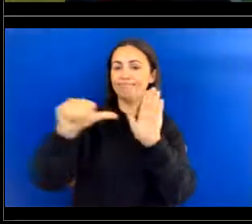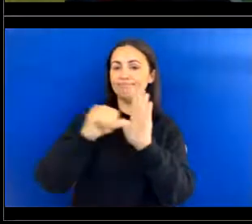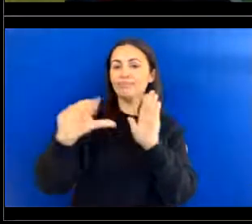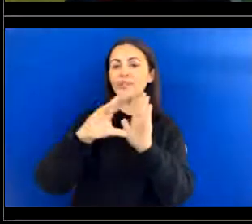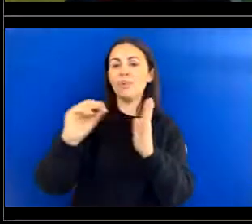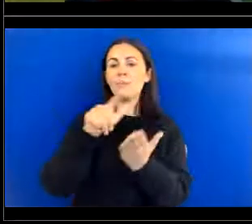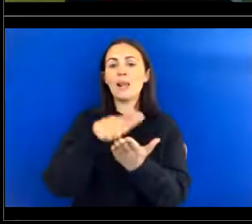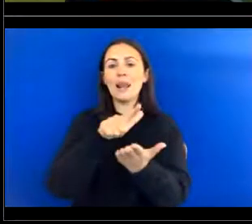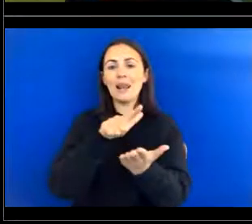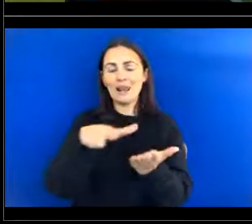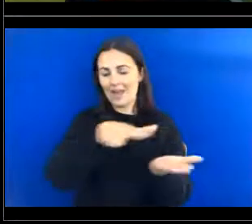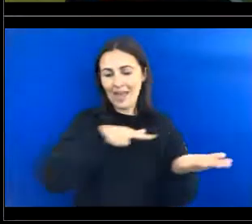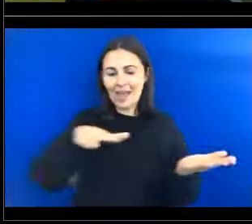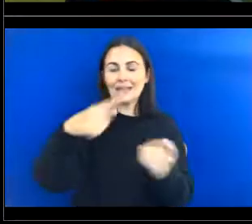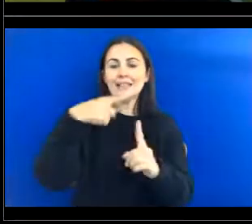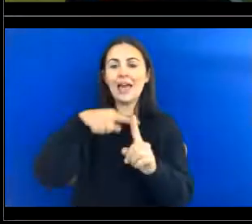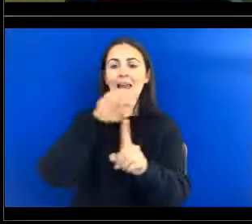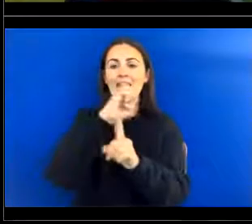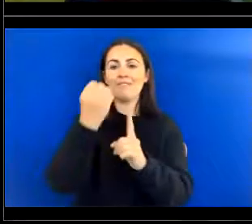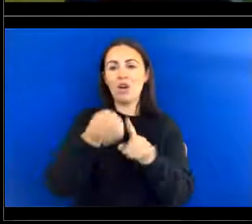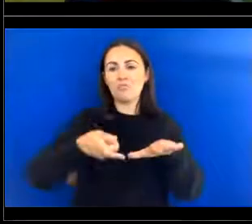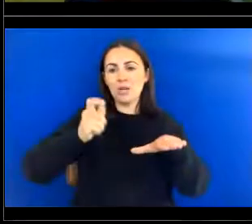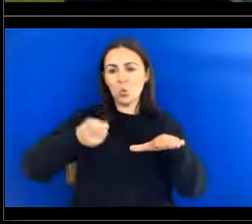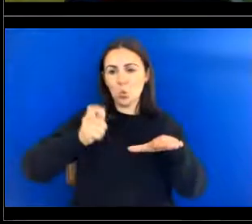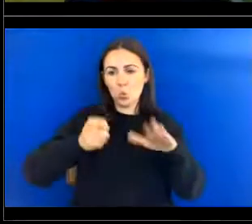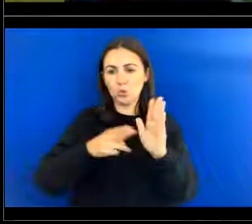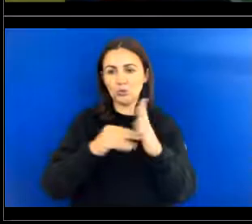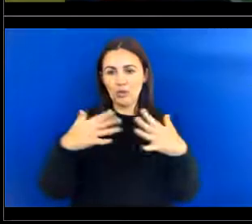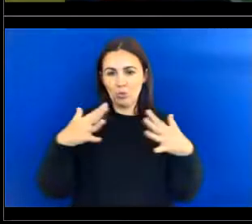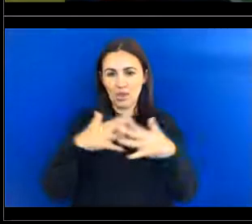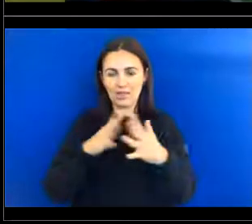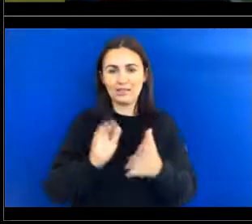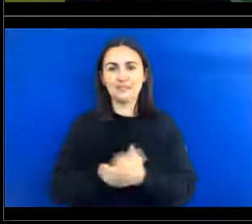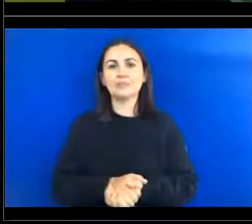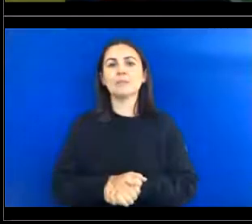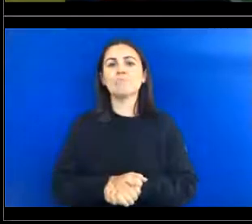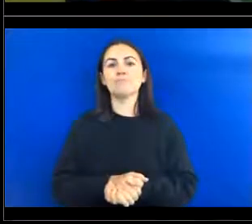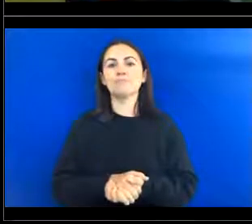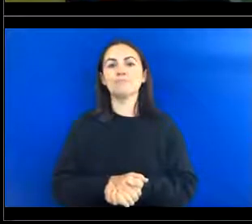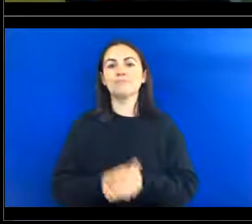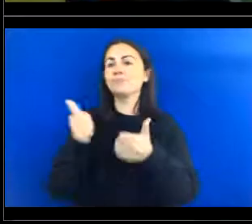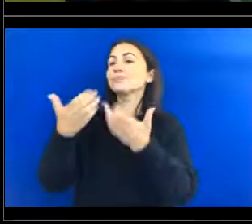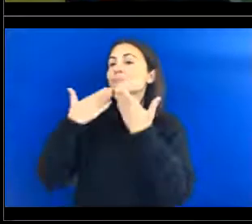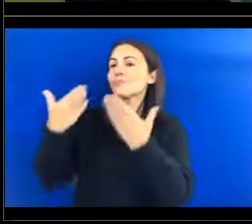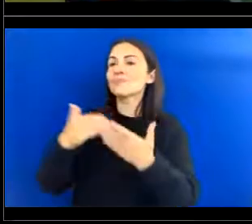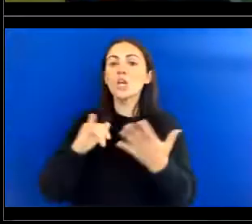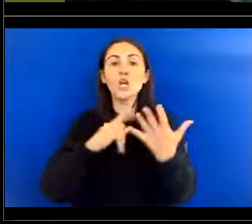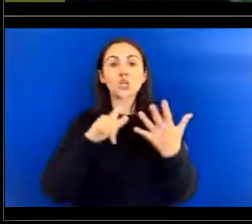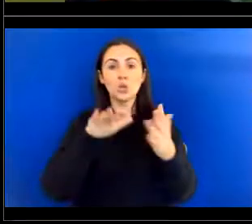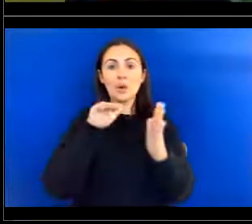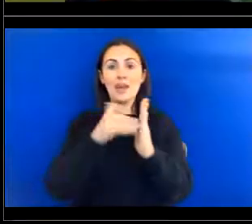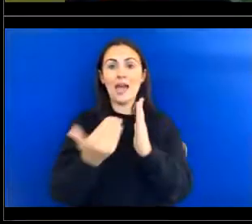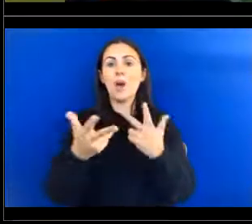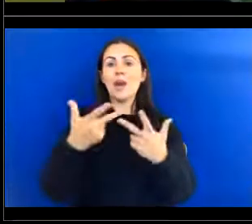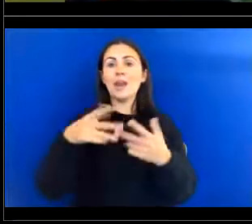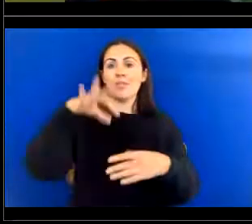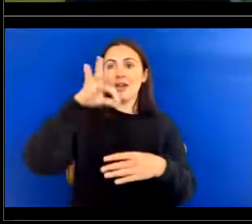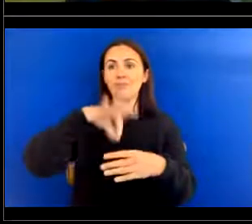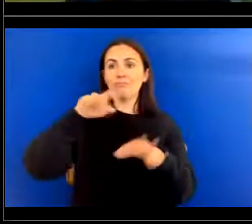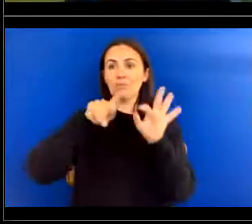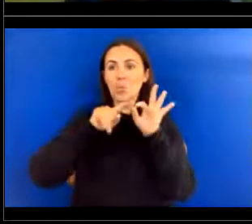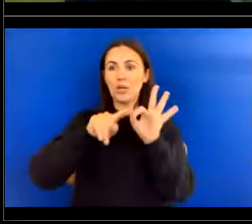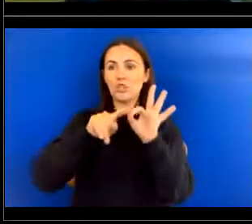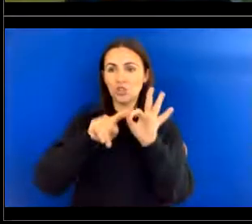So we're now going to do another poll, a few polls with our